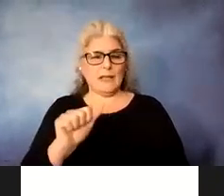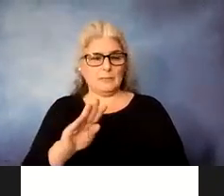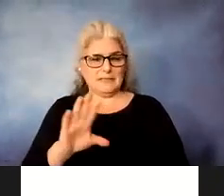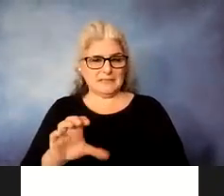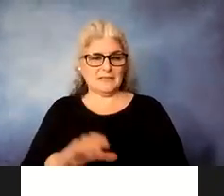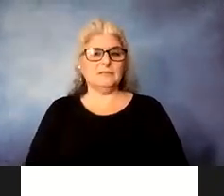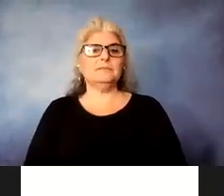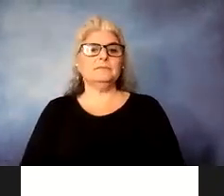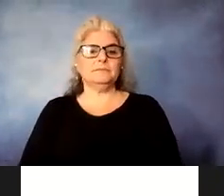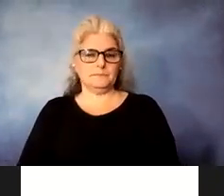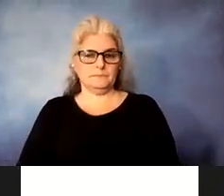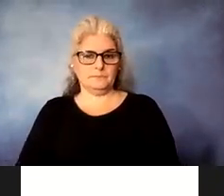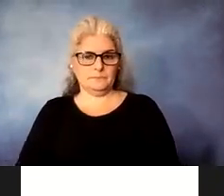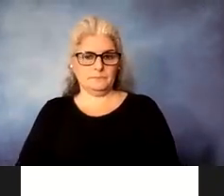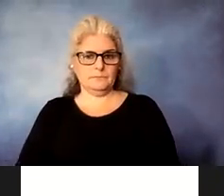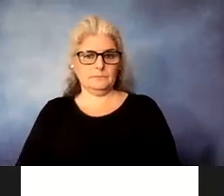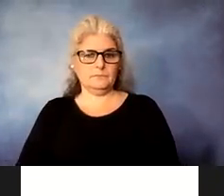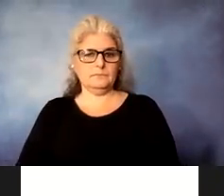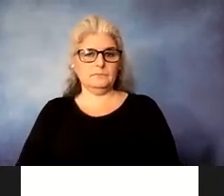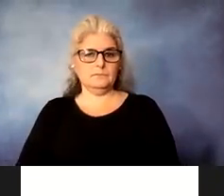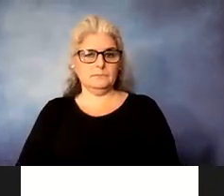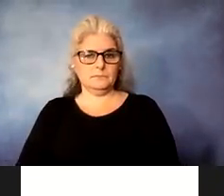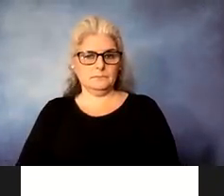J, capital Q,